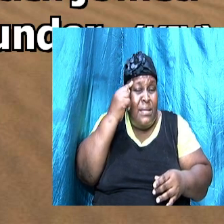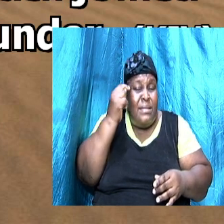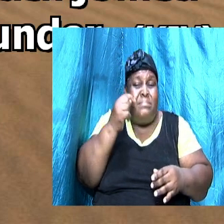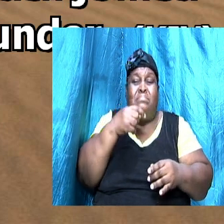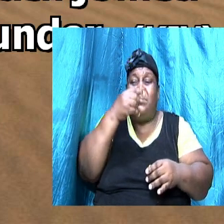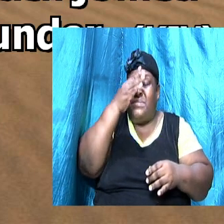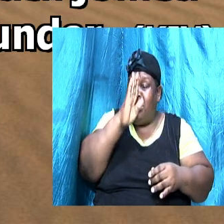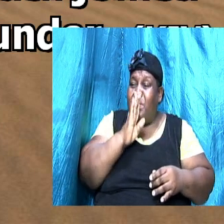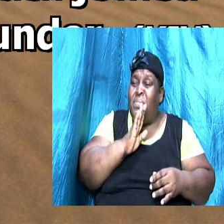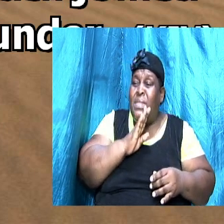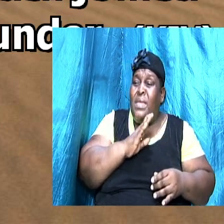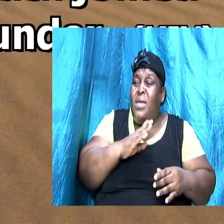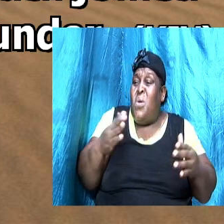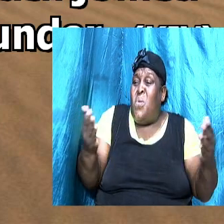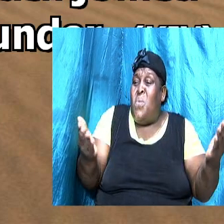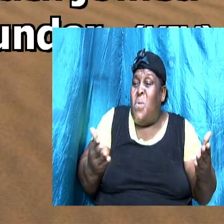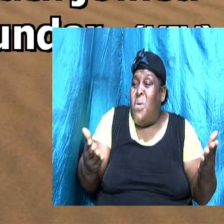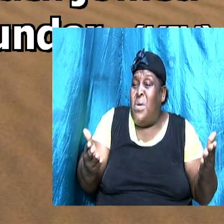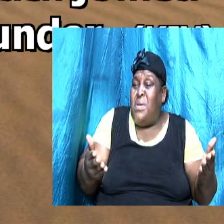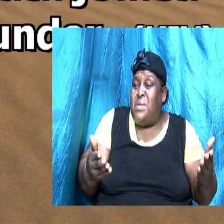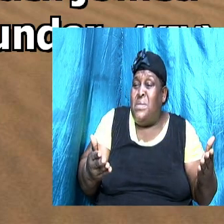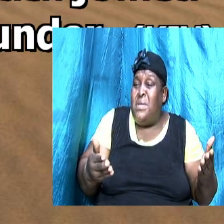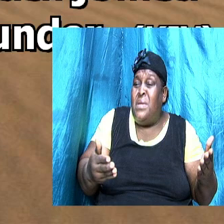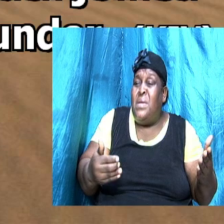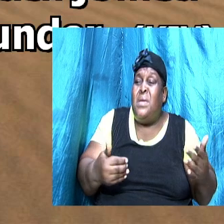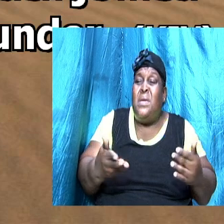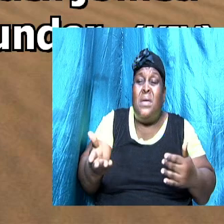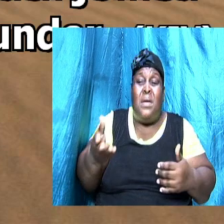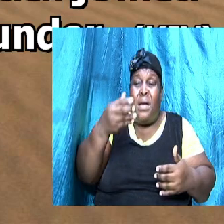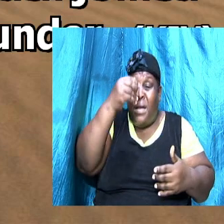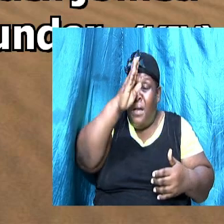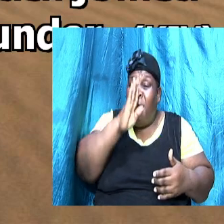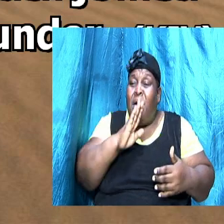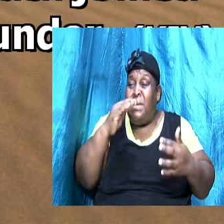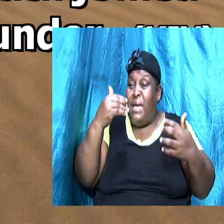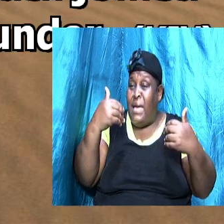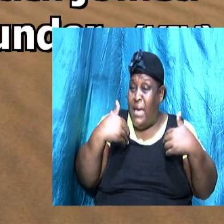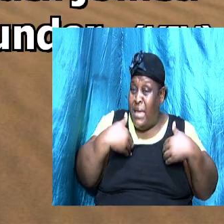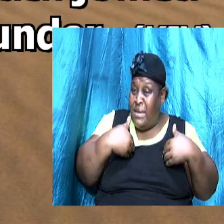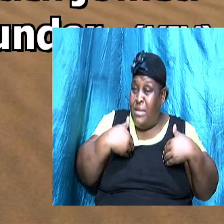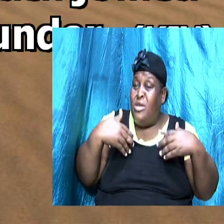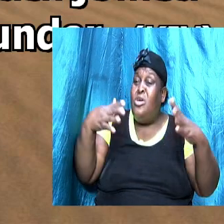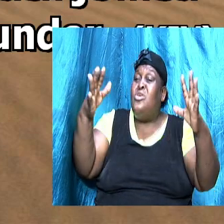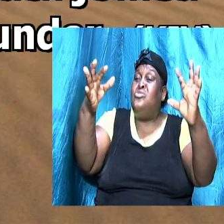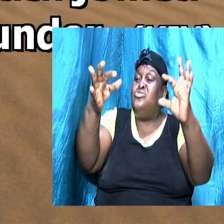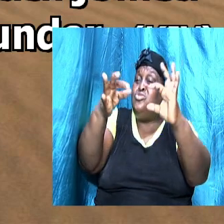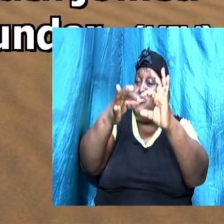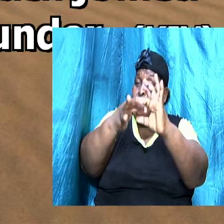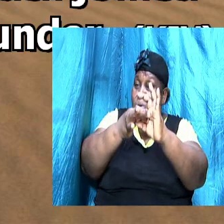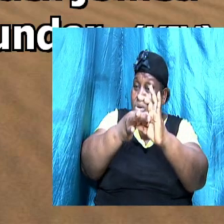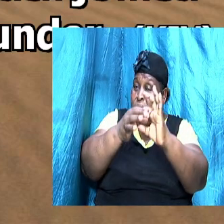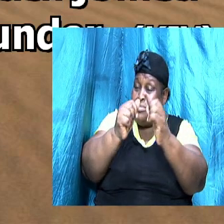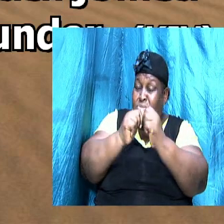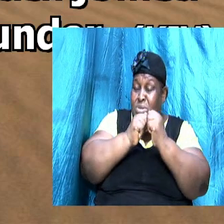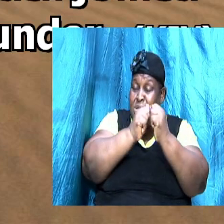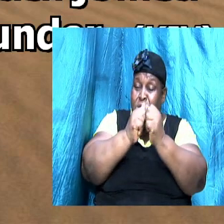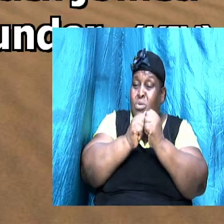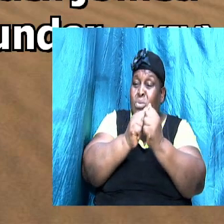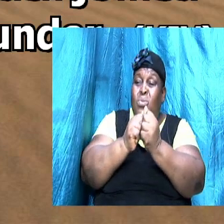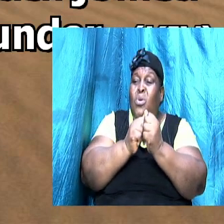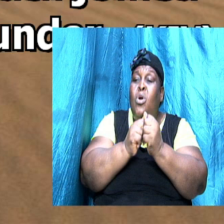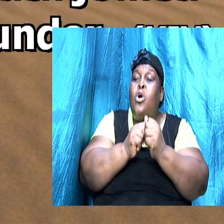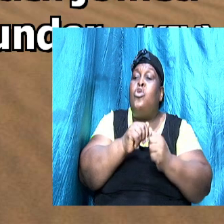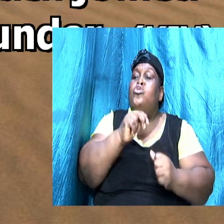of God. What therefore God hath joined together, let